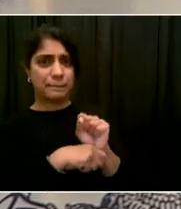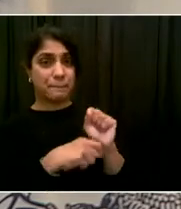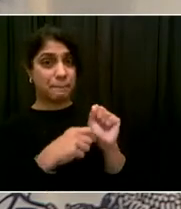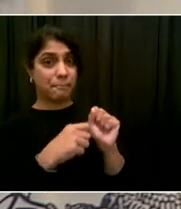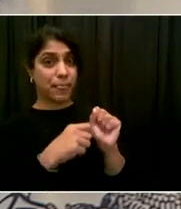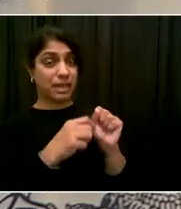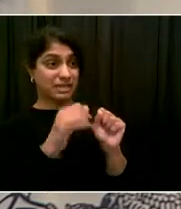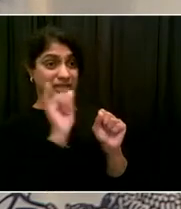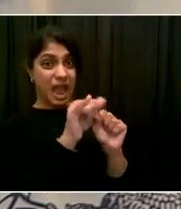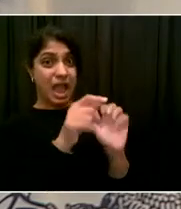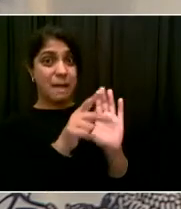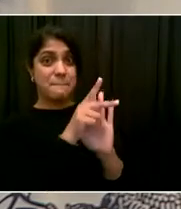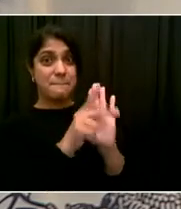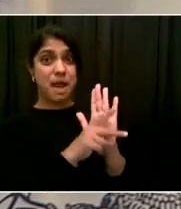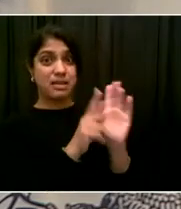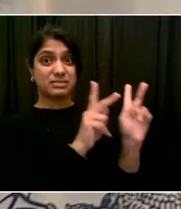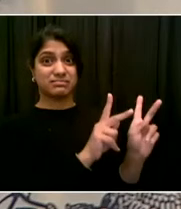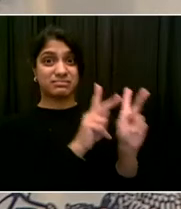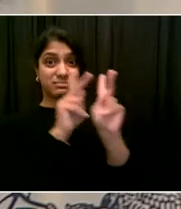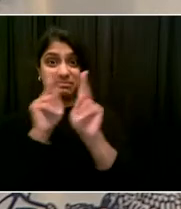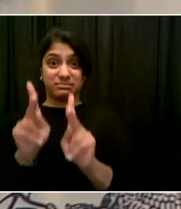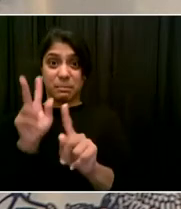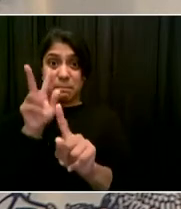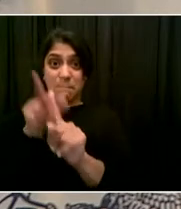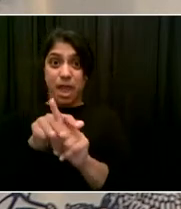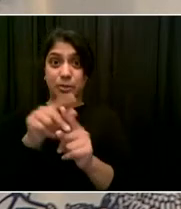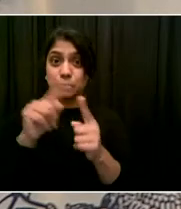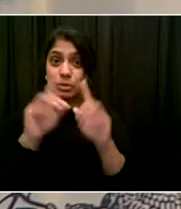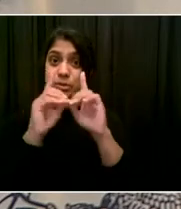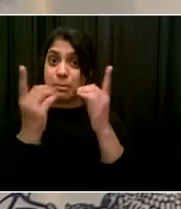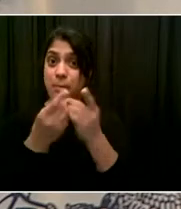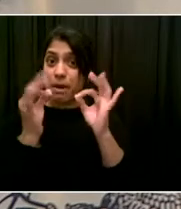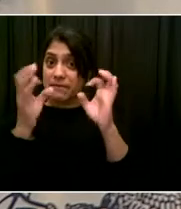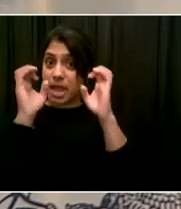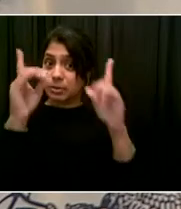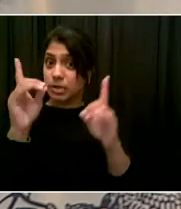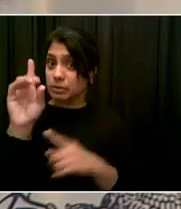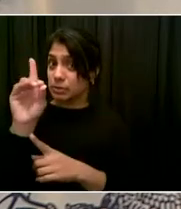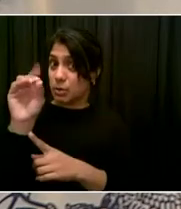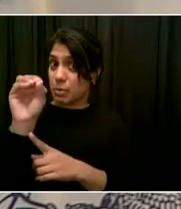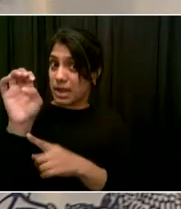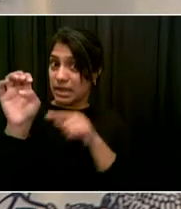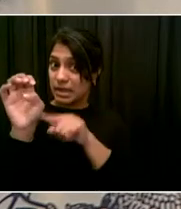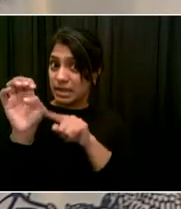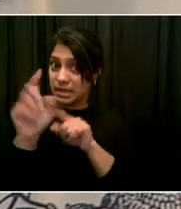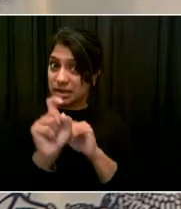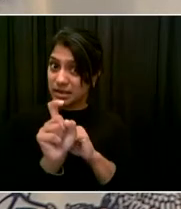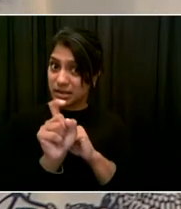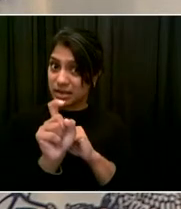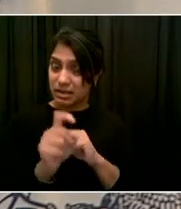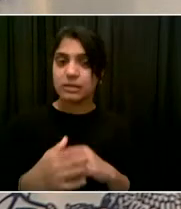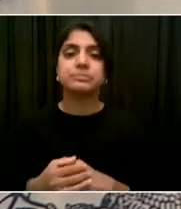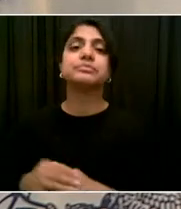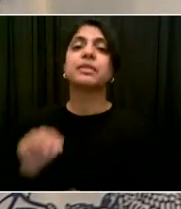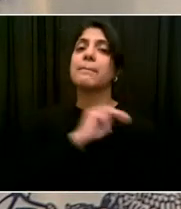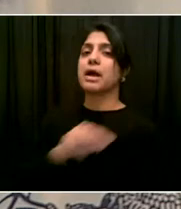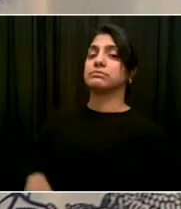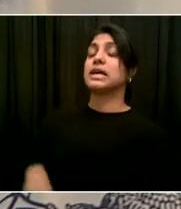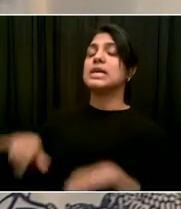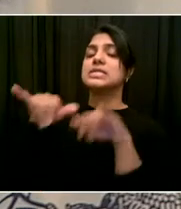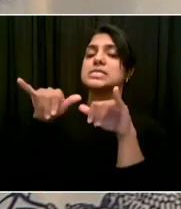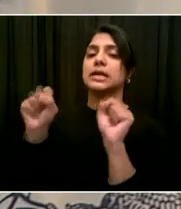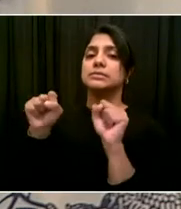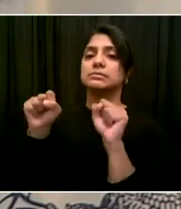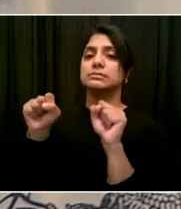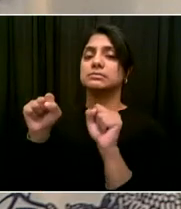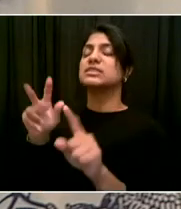you for the question, it's been across all our agencies, that the mandate was clearly from the beginning